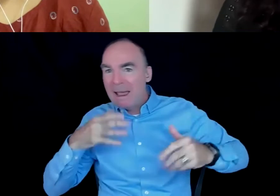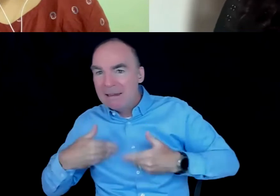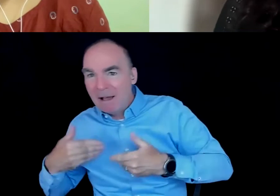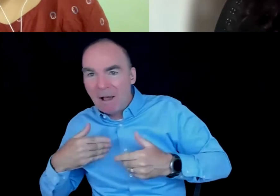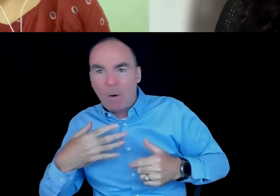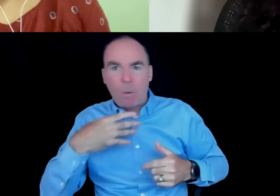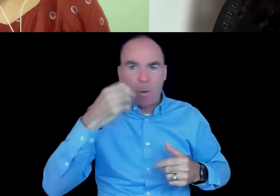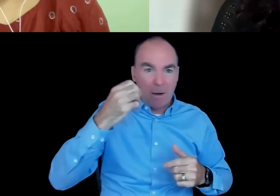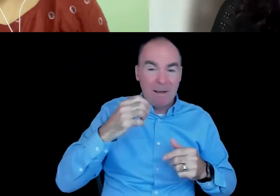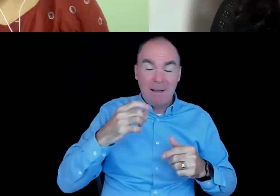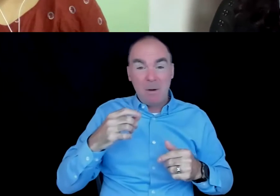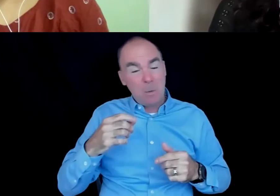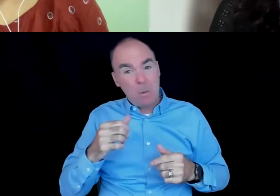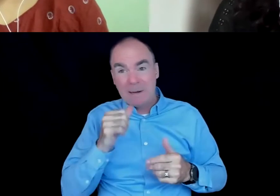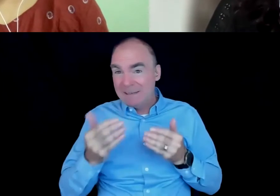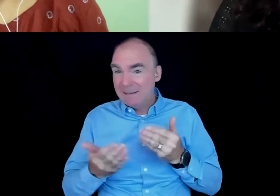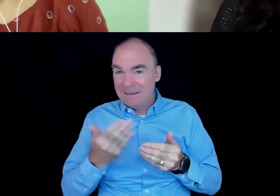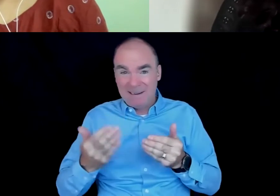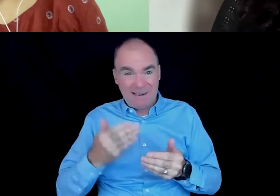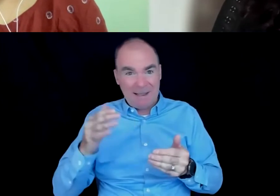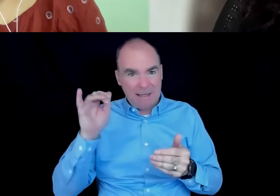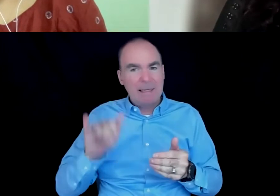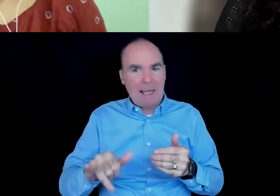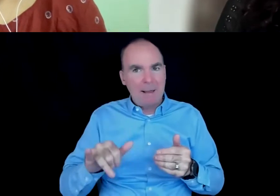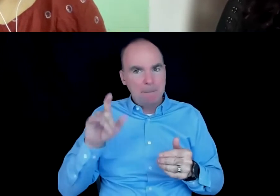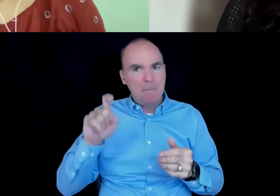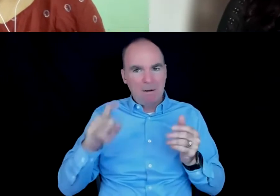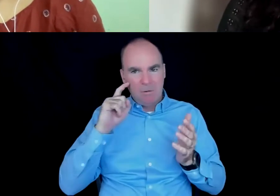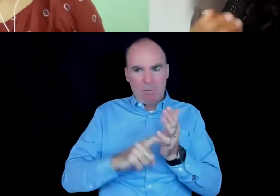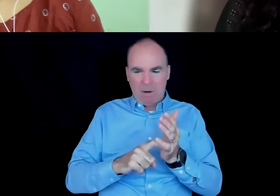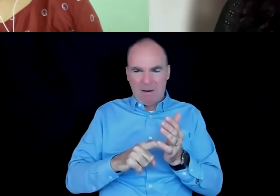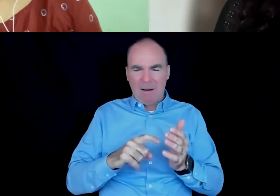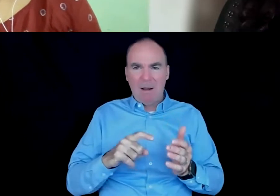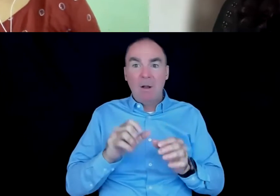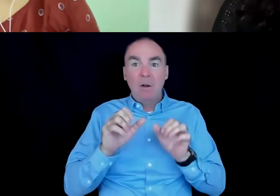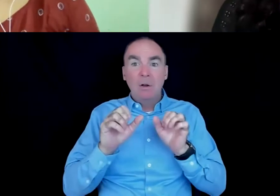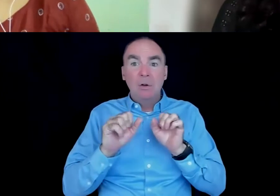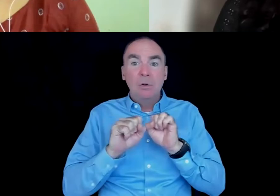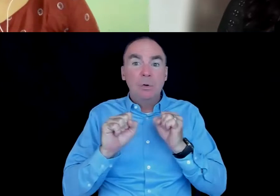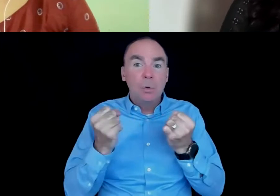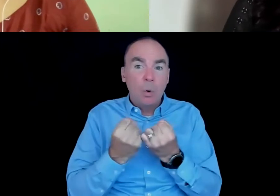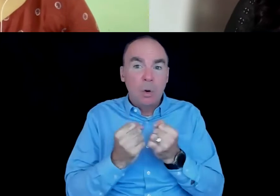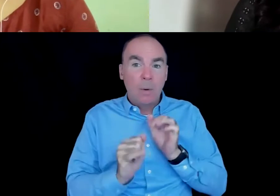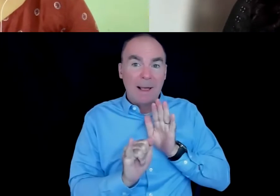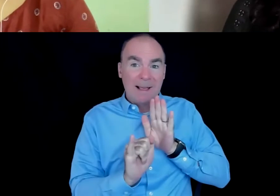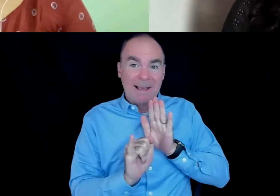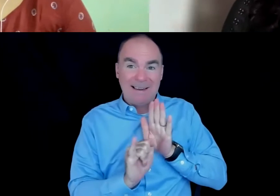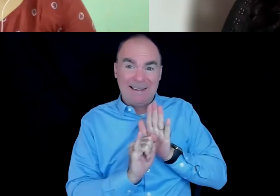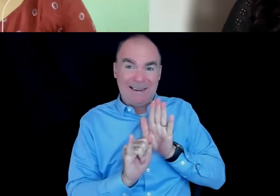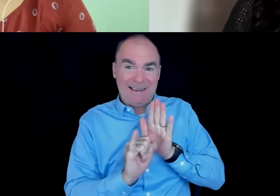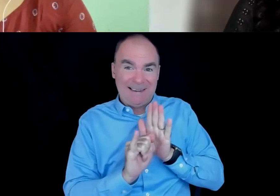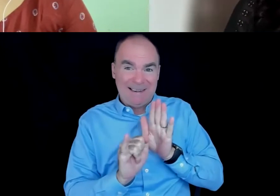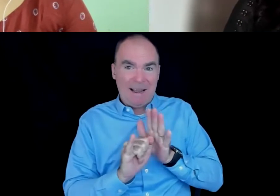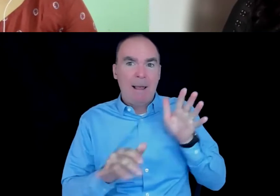an intersectional approach usually involves acknowledging that social identities do overlap and that they can create